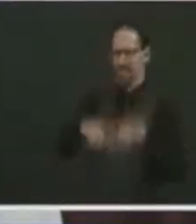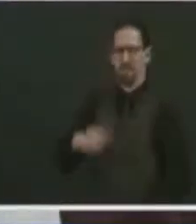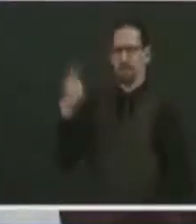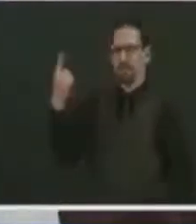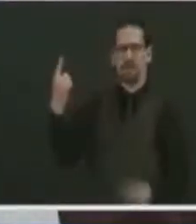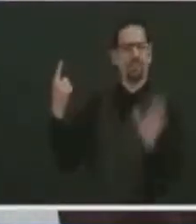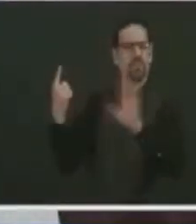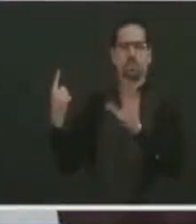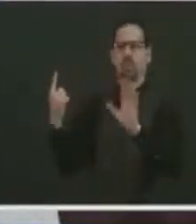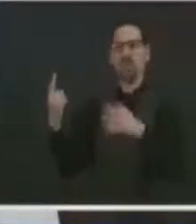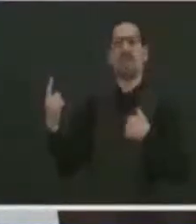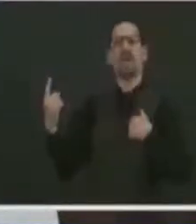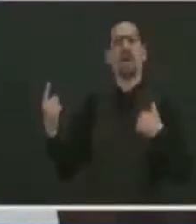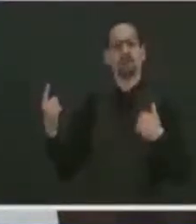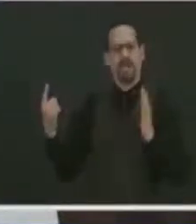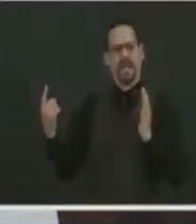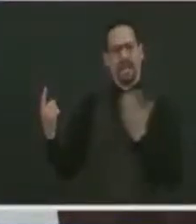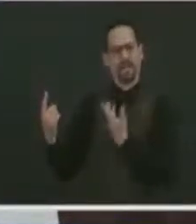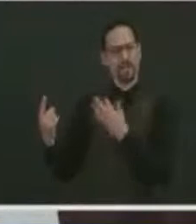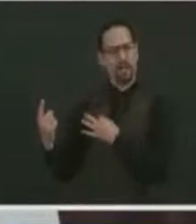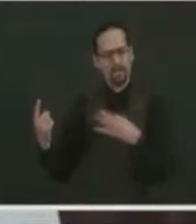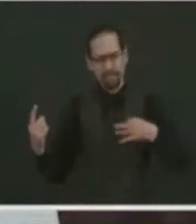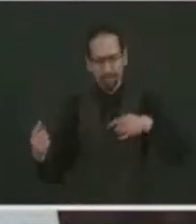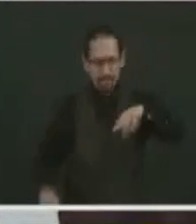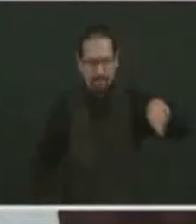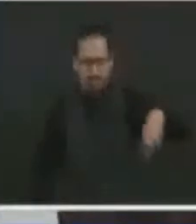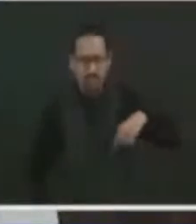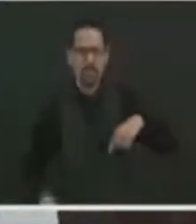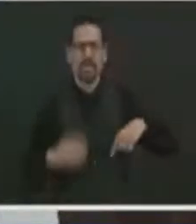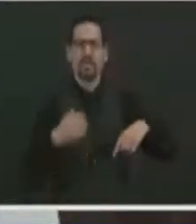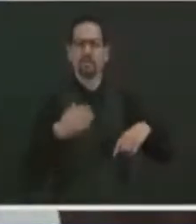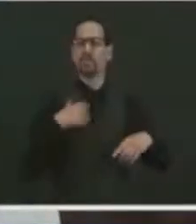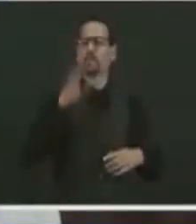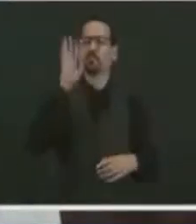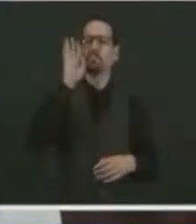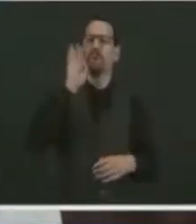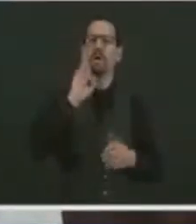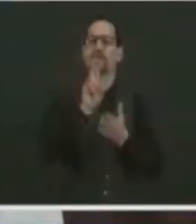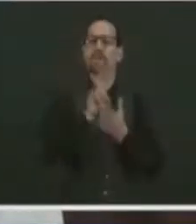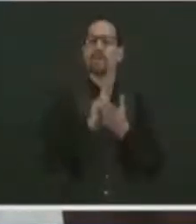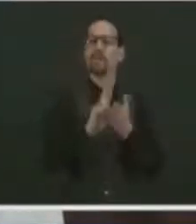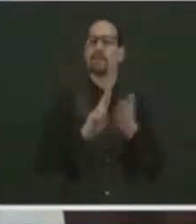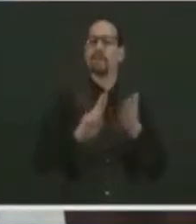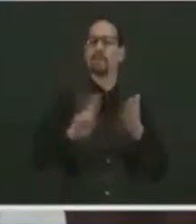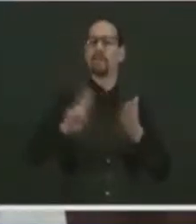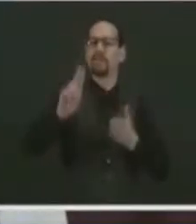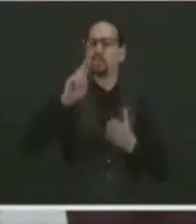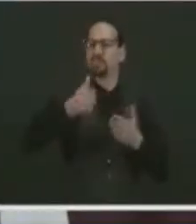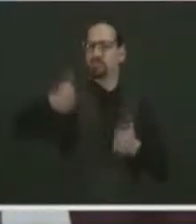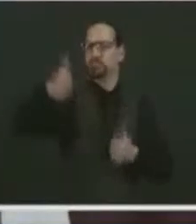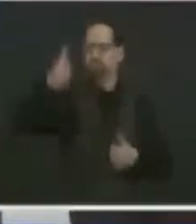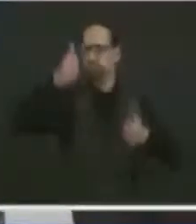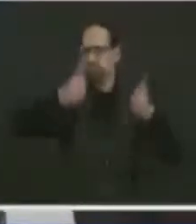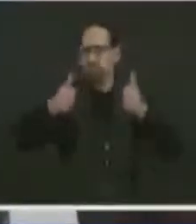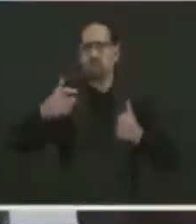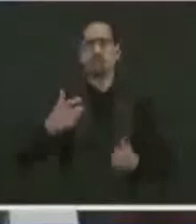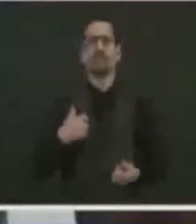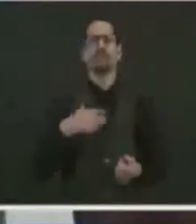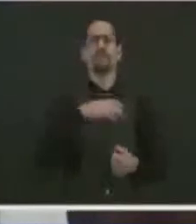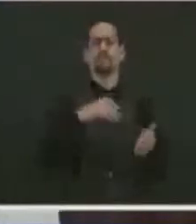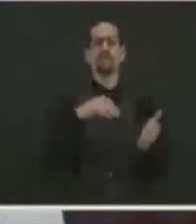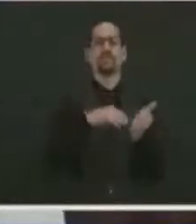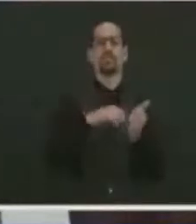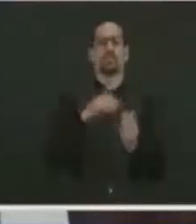Johns Hopkins. We talk to the folks at Brown. We do talk to Fauci. We talk to Deborah Birx. We talk to the people who run